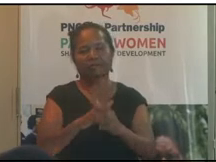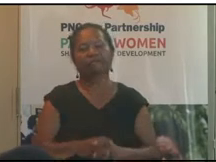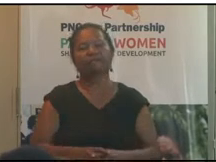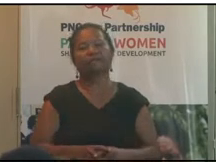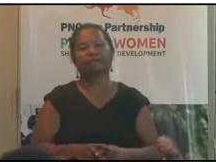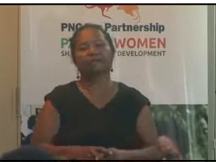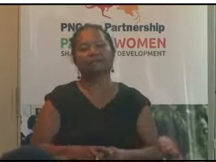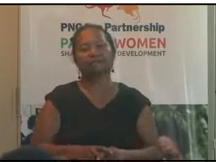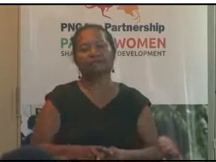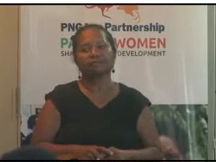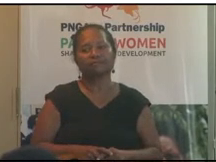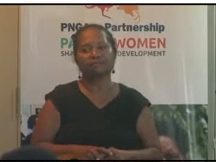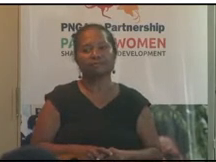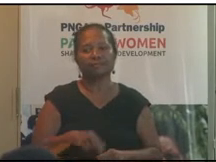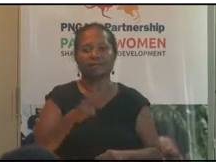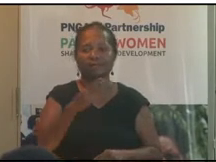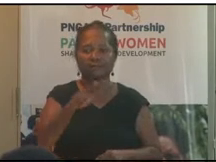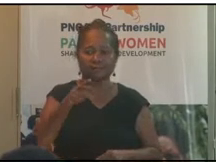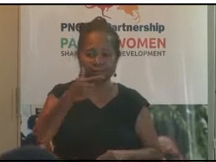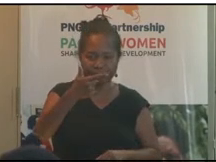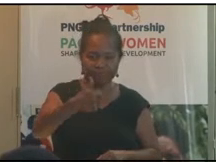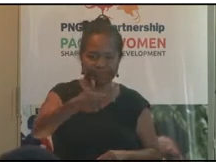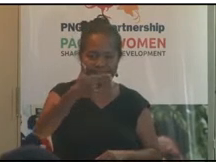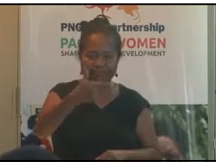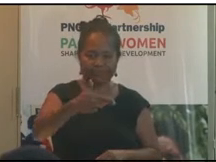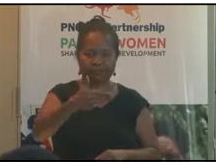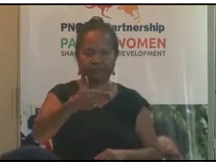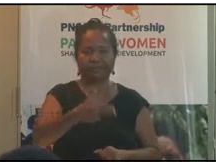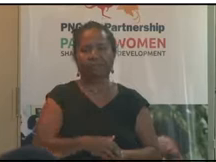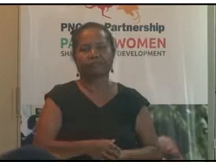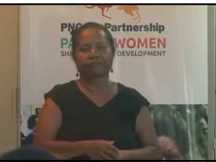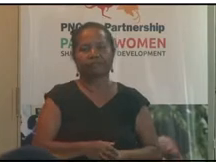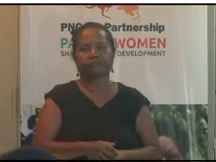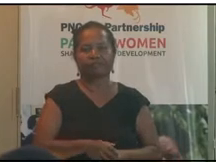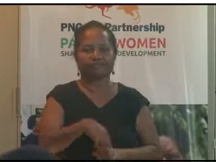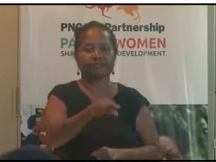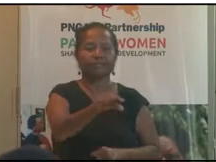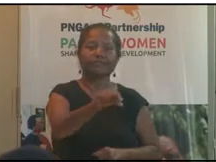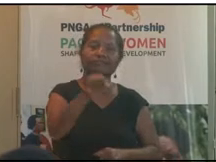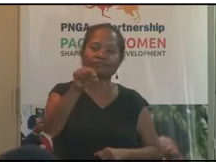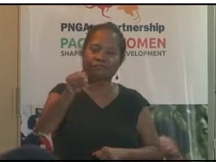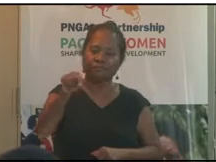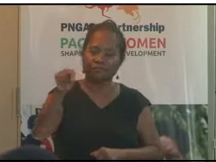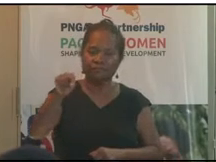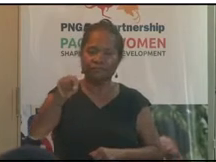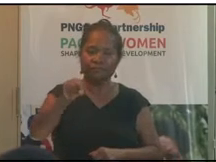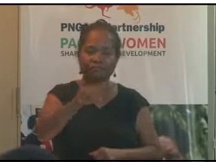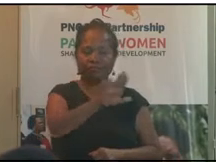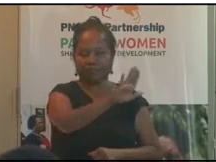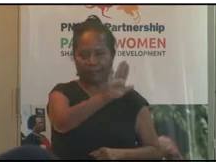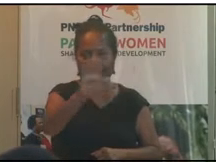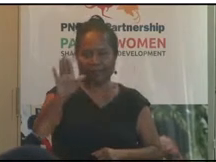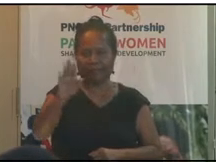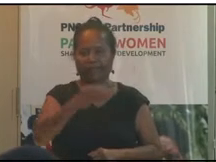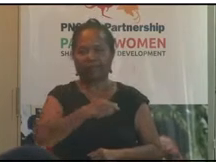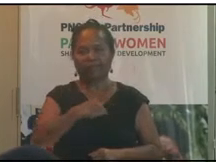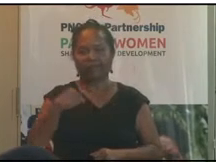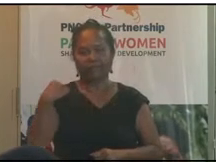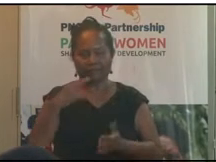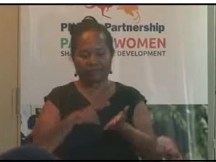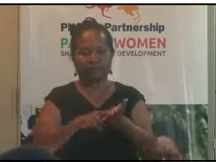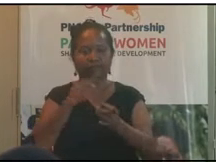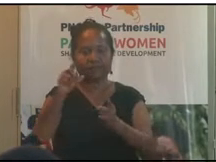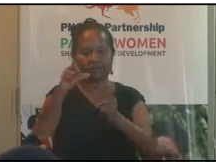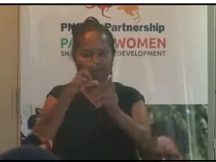Assembly in 2018. She was appointed a board member of the National Capital District Commission